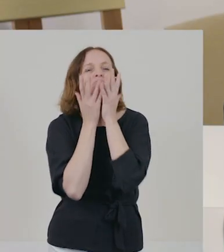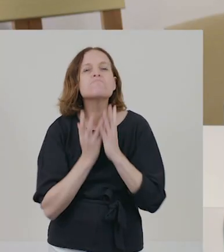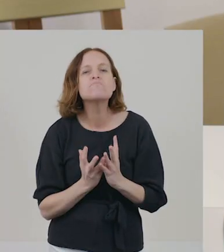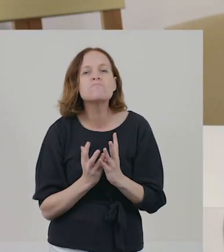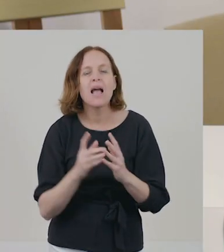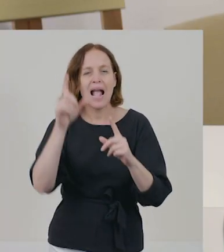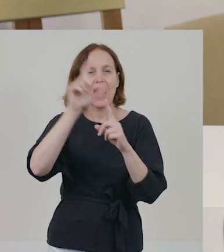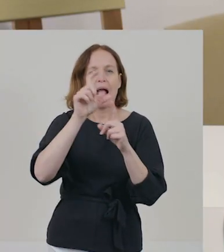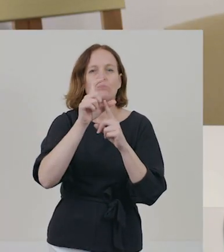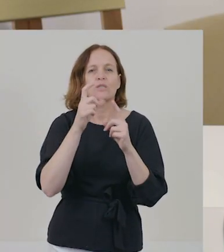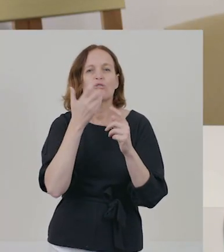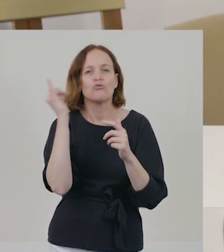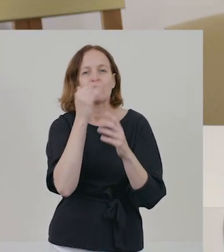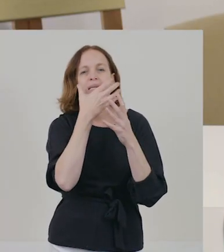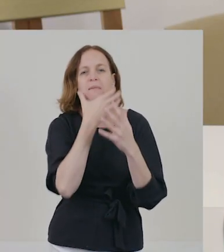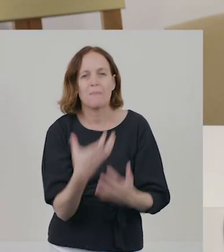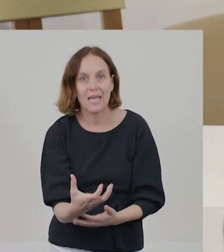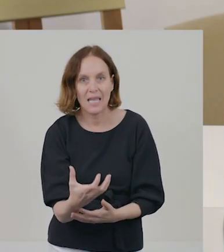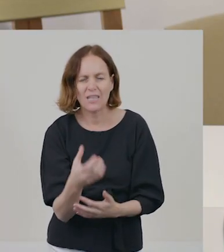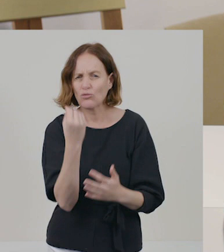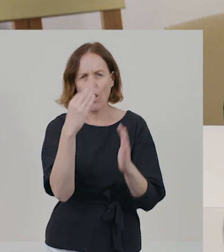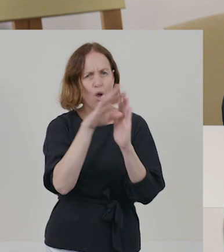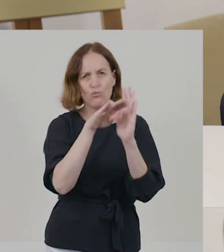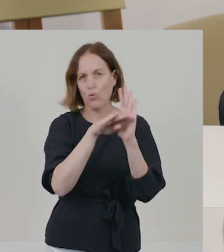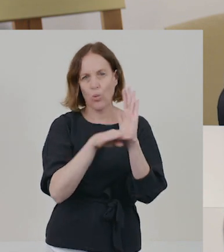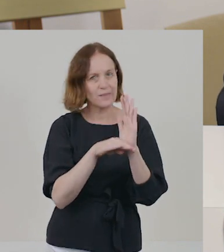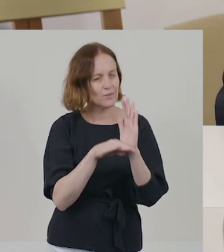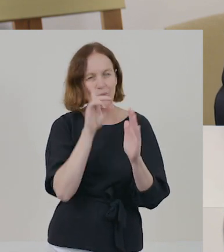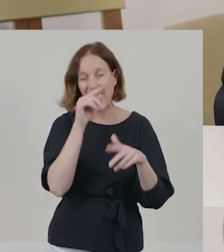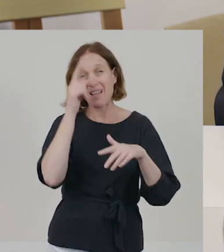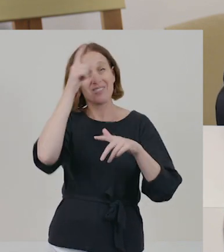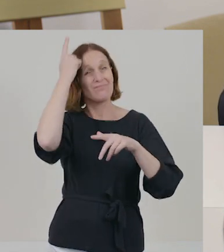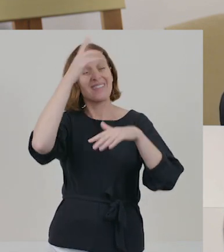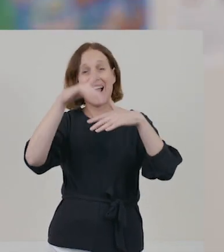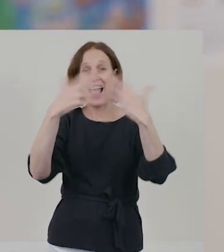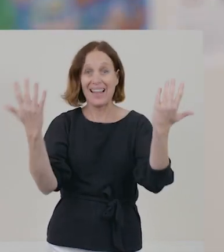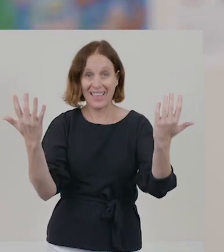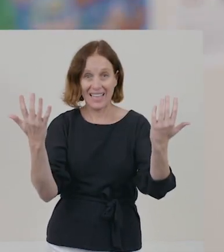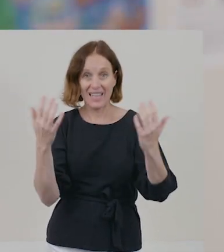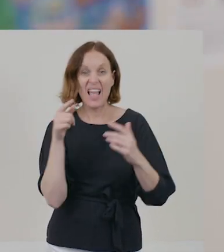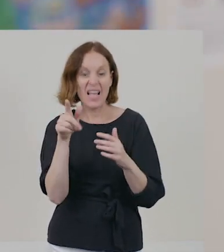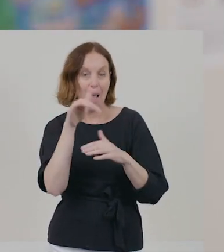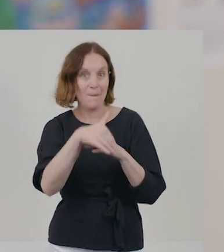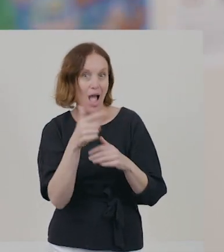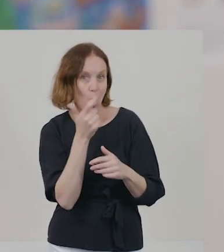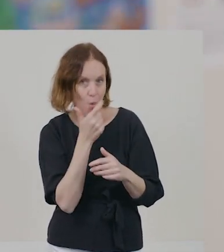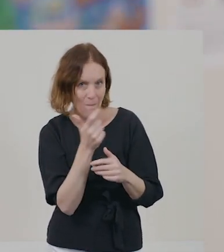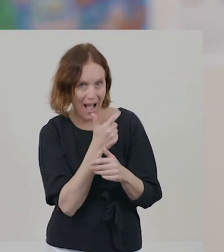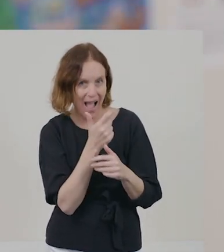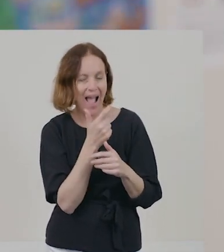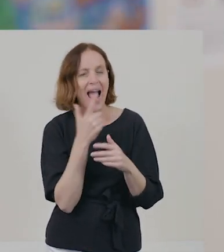nickname, Captain Greenbeard. There aren't rules or limitations. The great thing about this